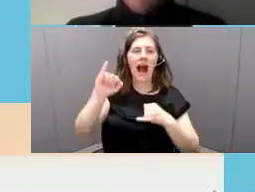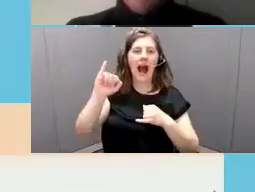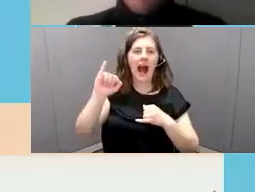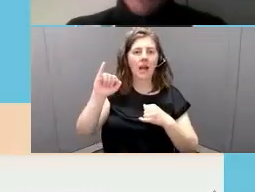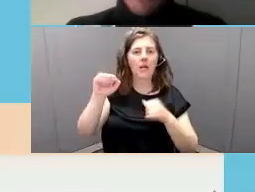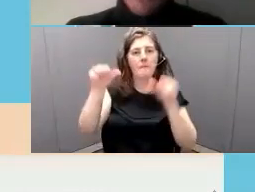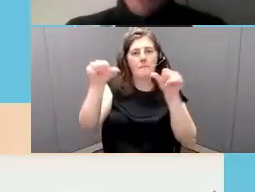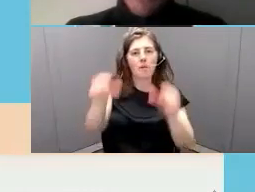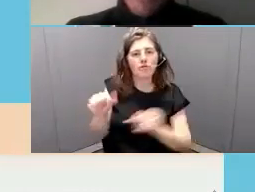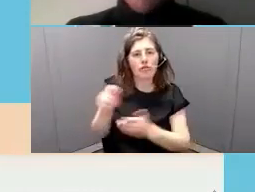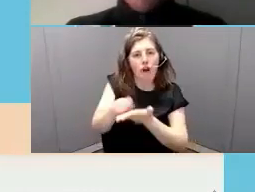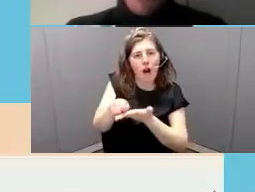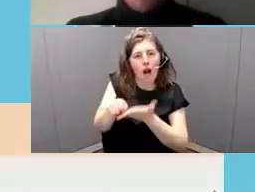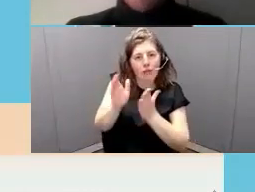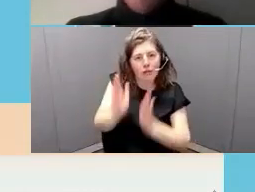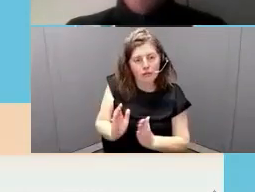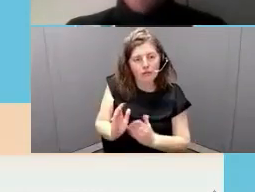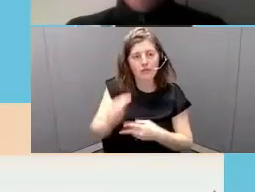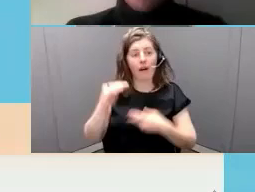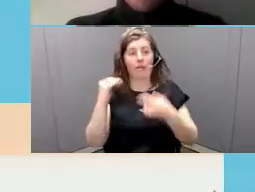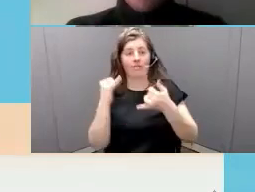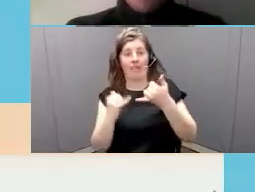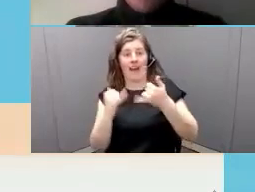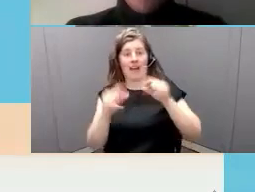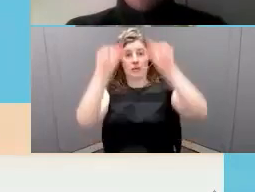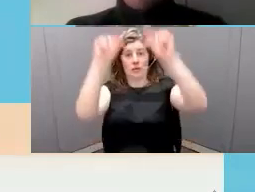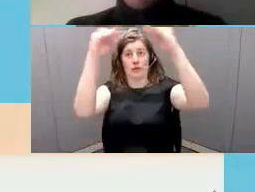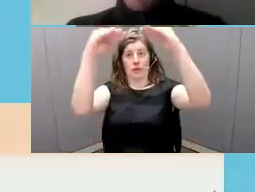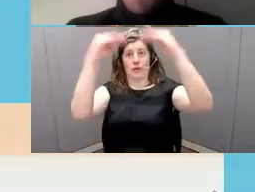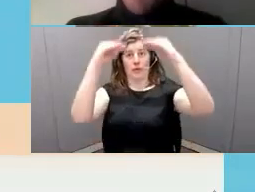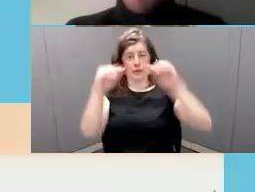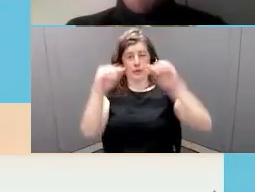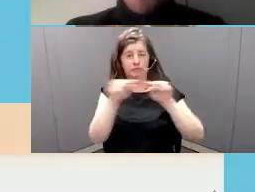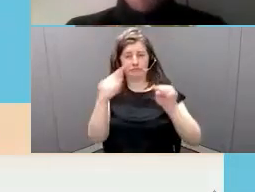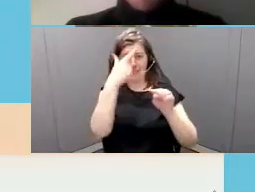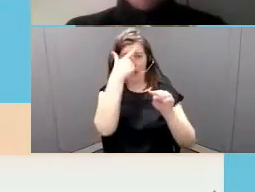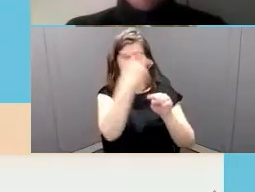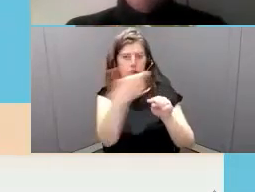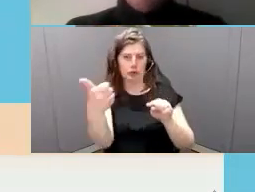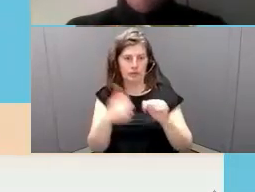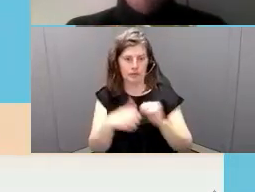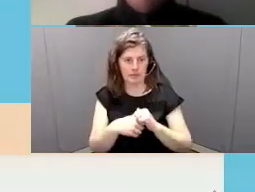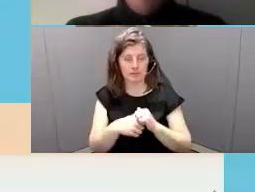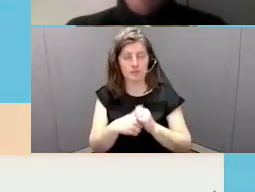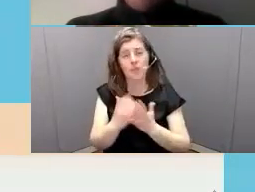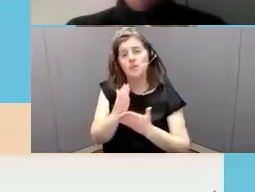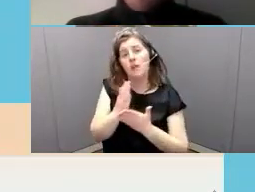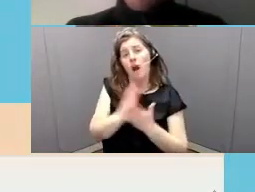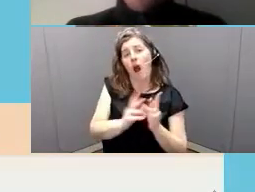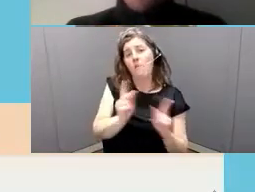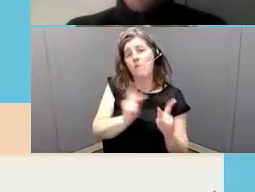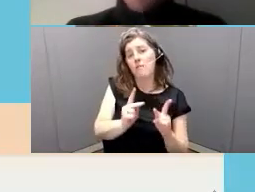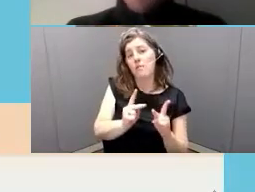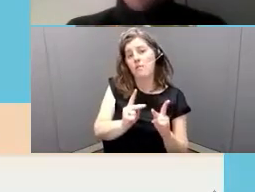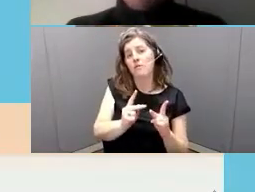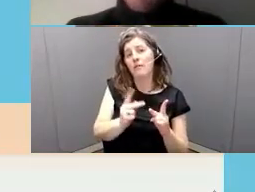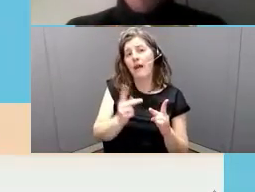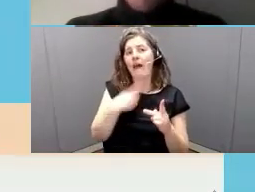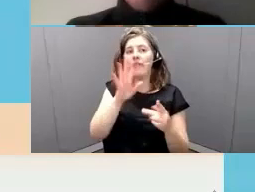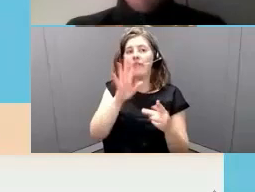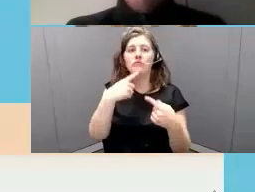authors, and the last row is up to you. Some people have their disclosures